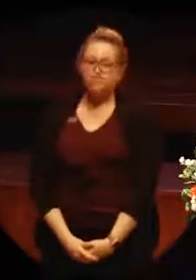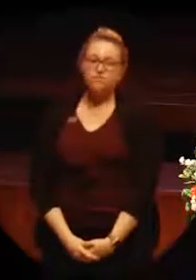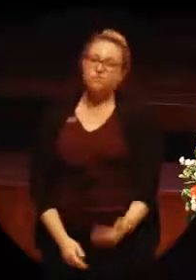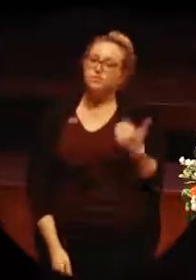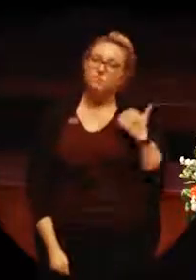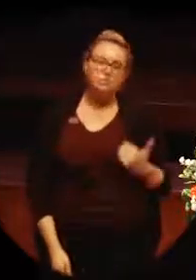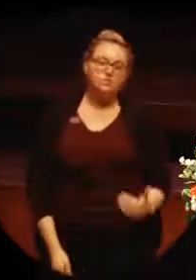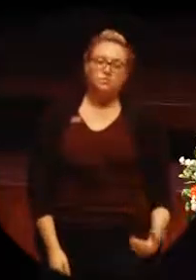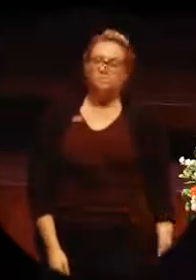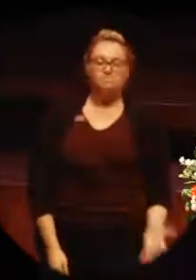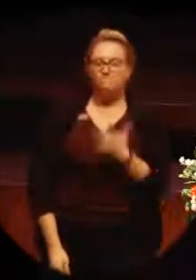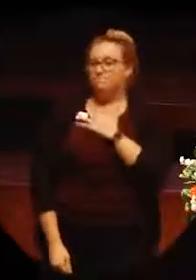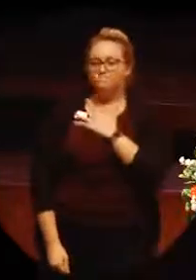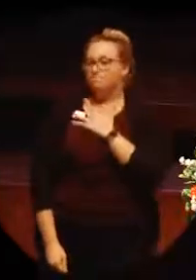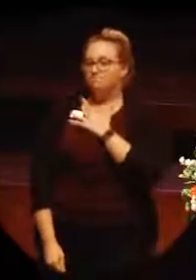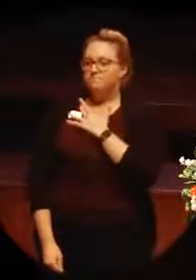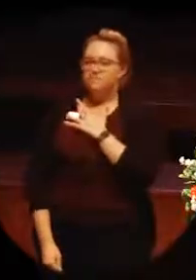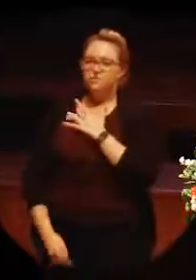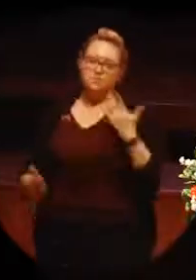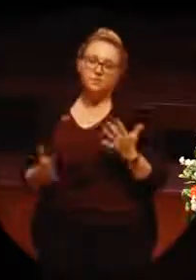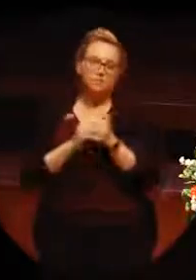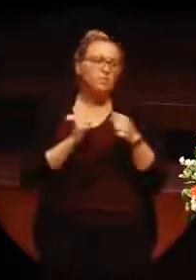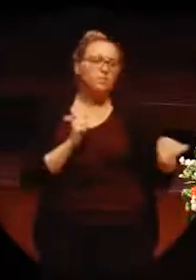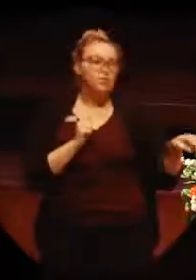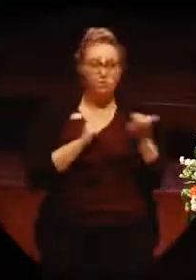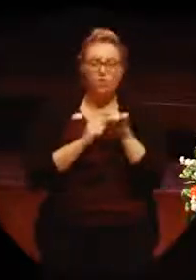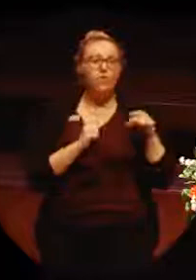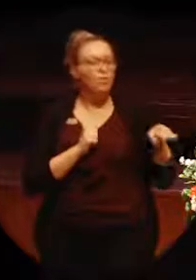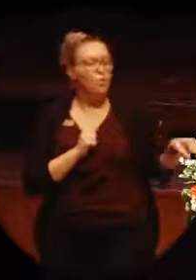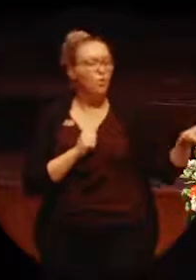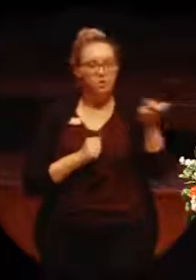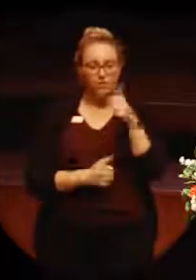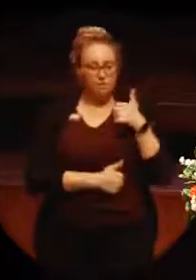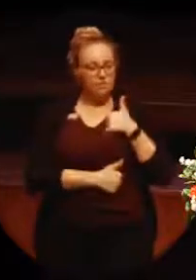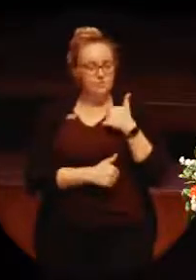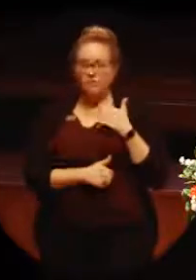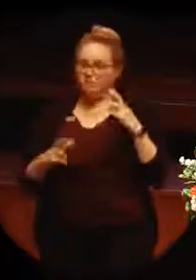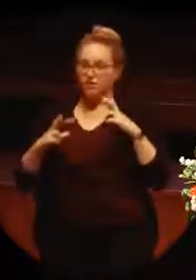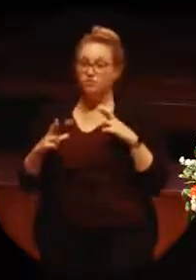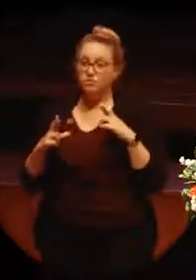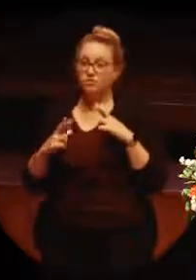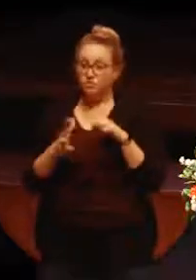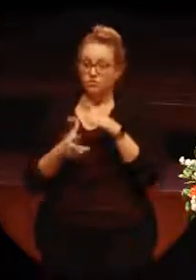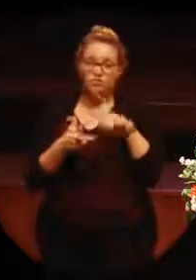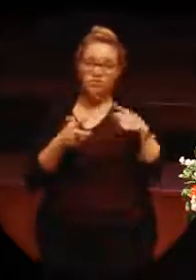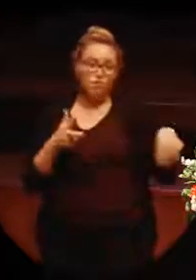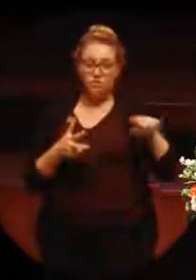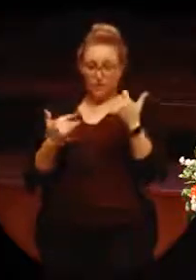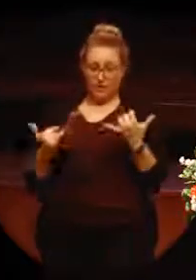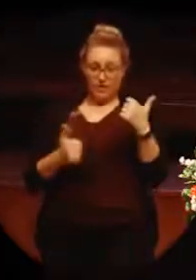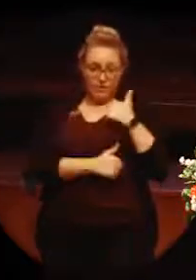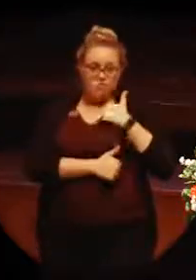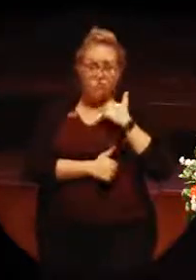am actually very, very humbled to be in your presence, because all of you veterans, all of you who are